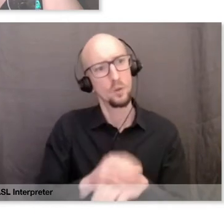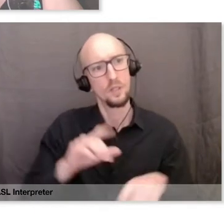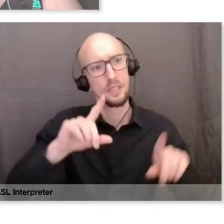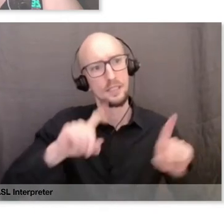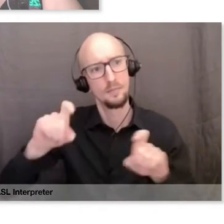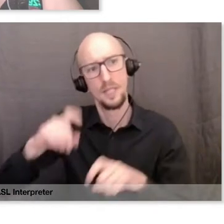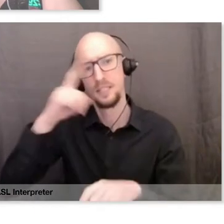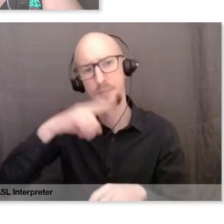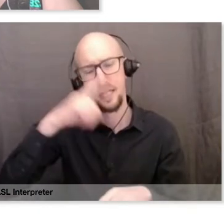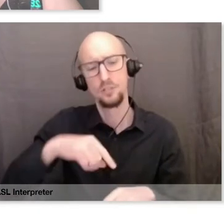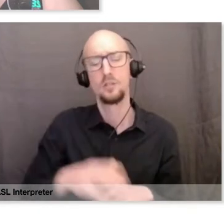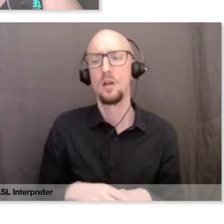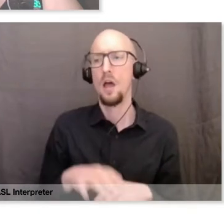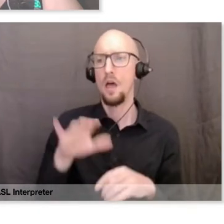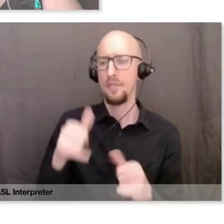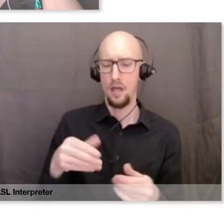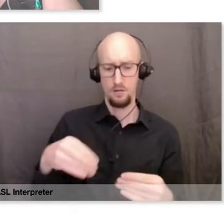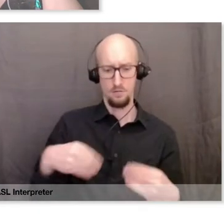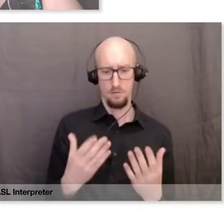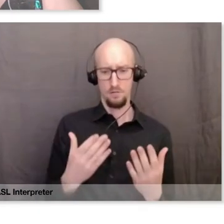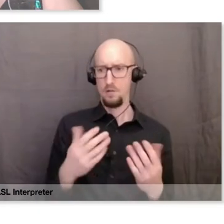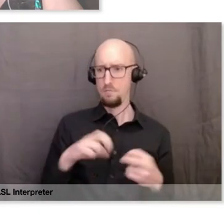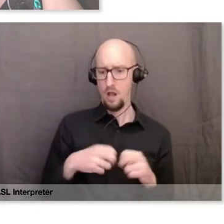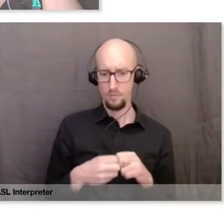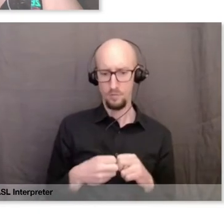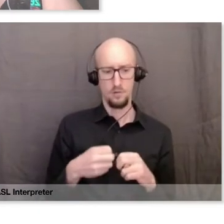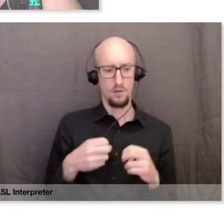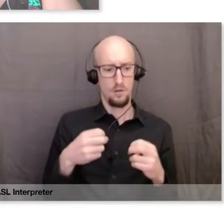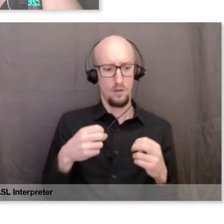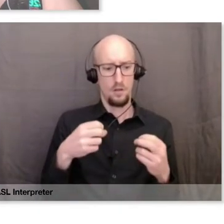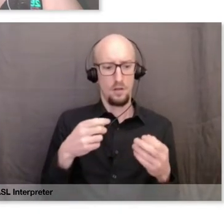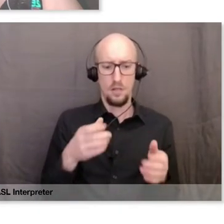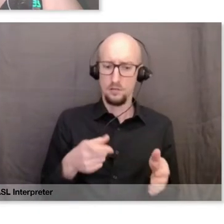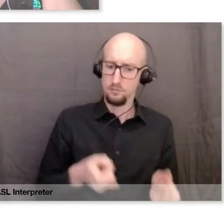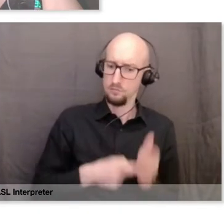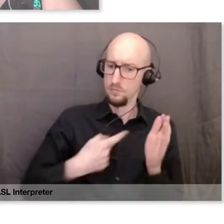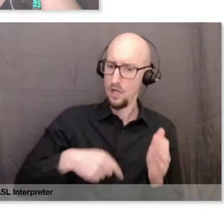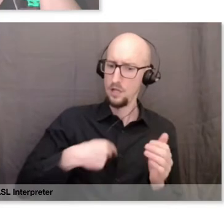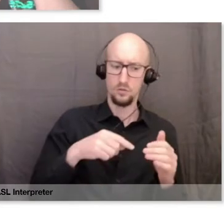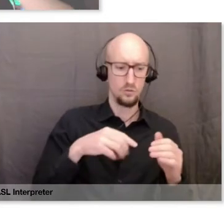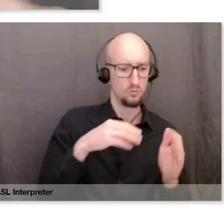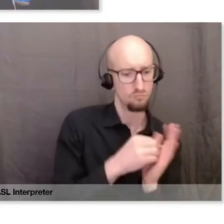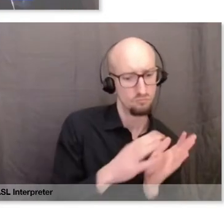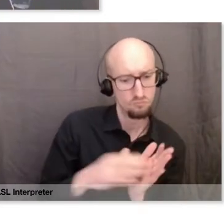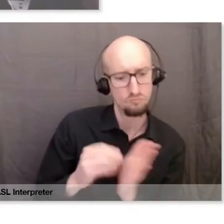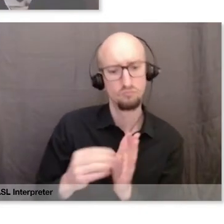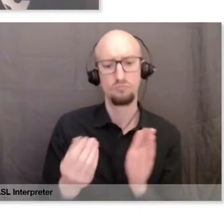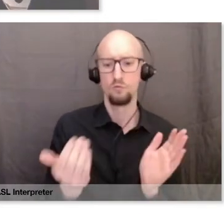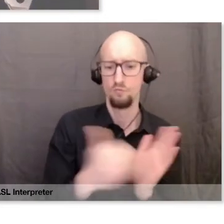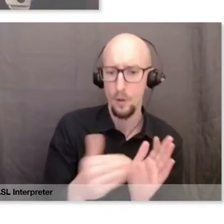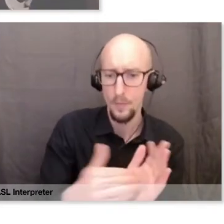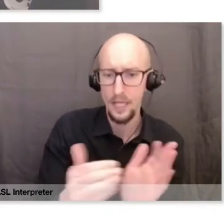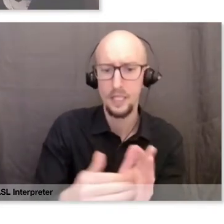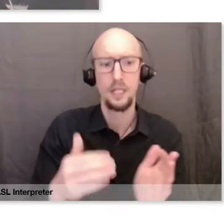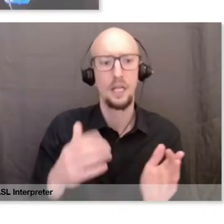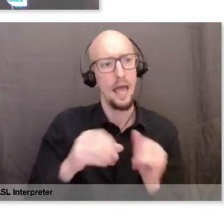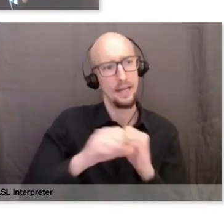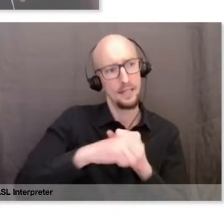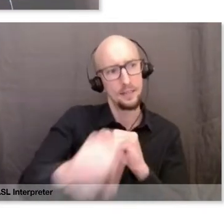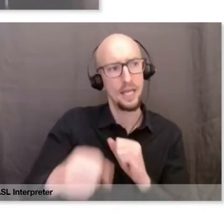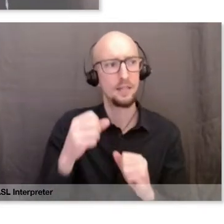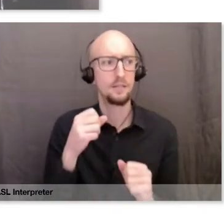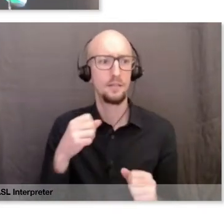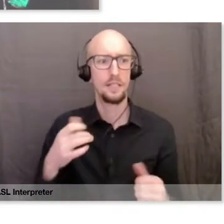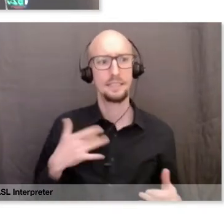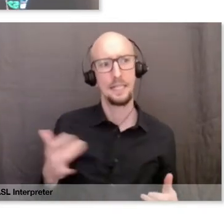represent, replicate, record, and extend sense experience of the world, but also come to us in a range